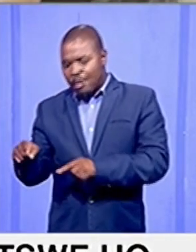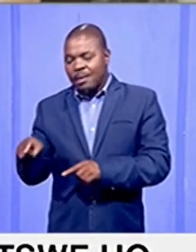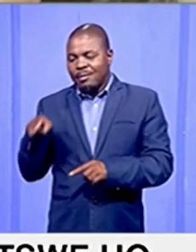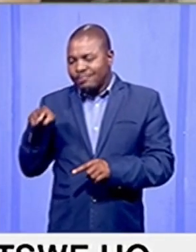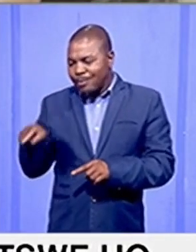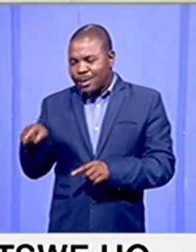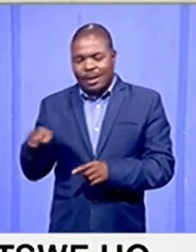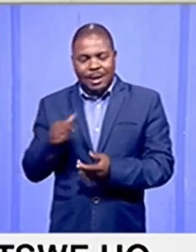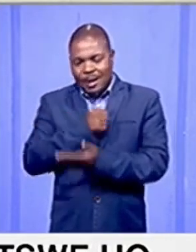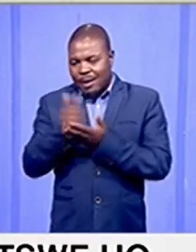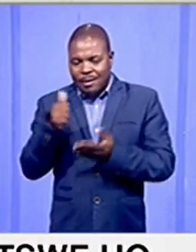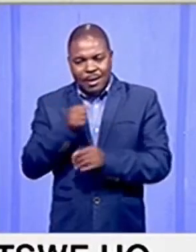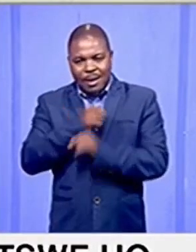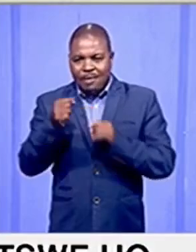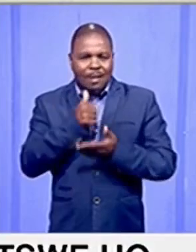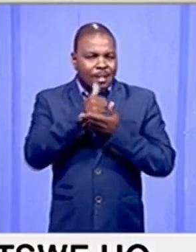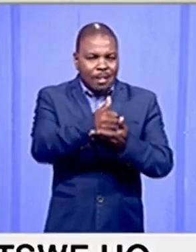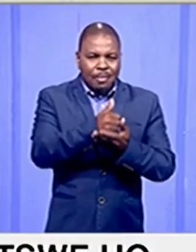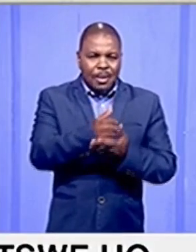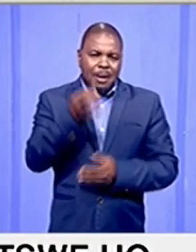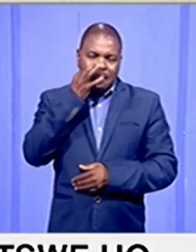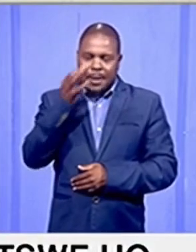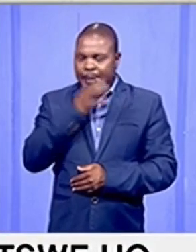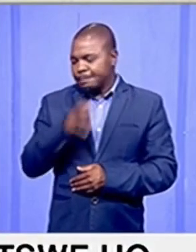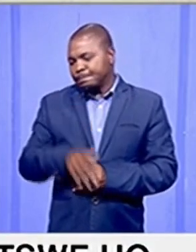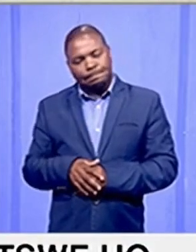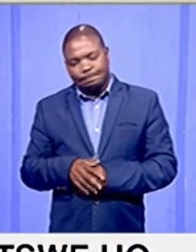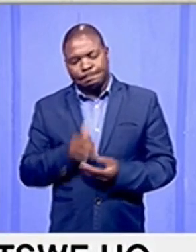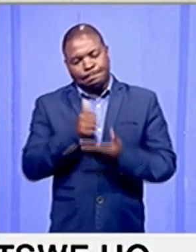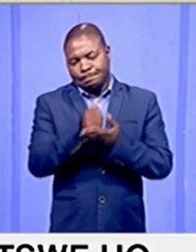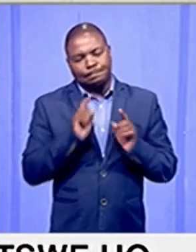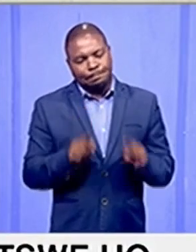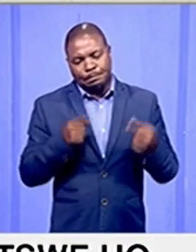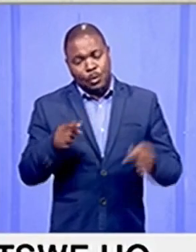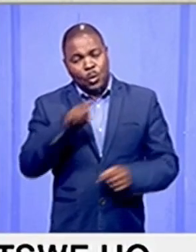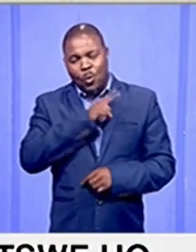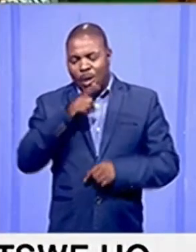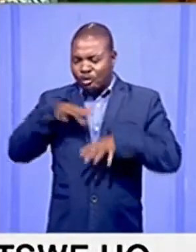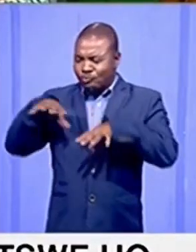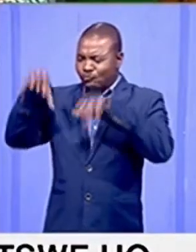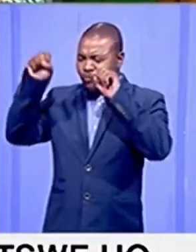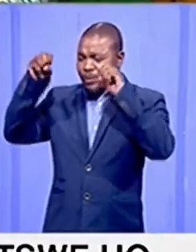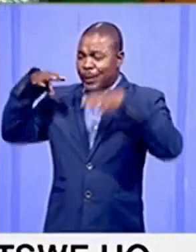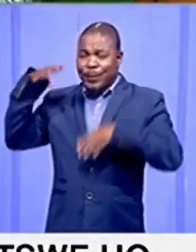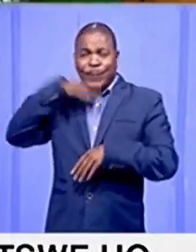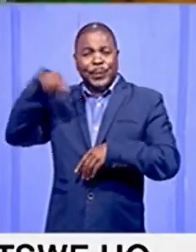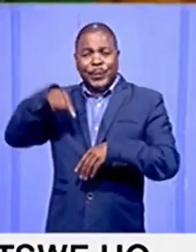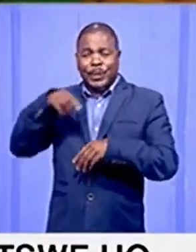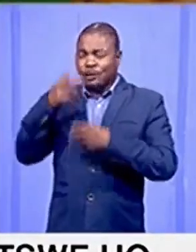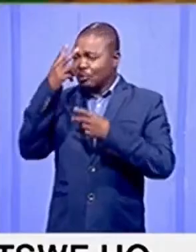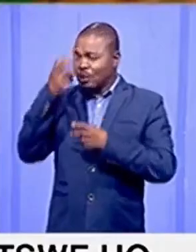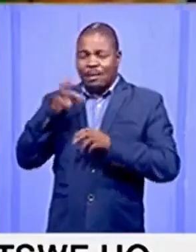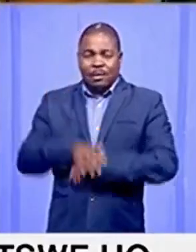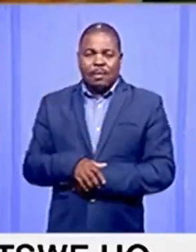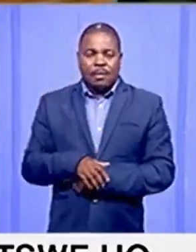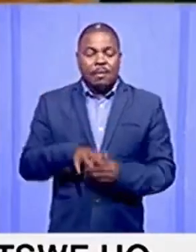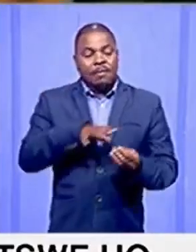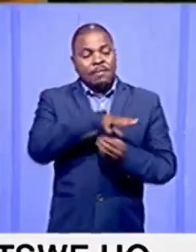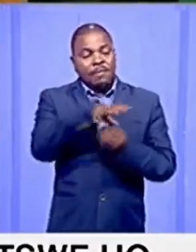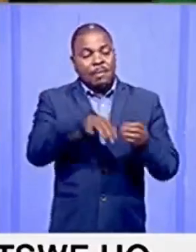mo oka, baoki ba ne ba mo rea gore ba ka se kgone go mothusa ka go le lefifi. Mme go ya ka ba leloko